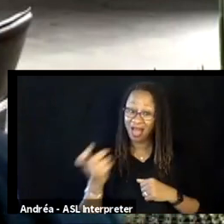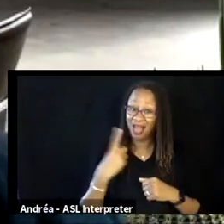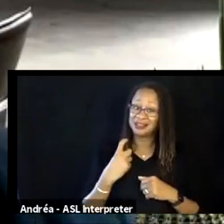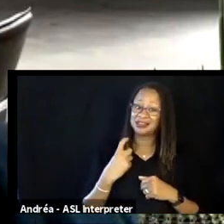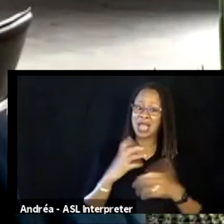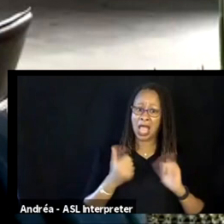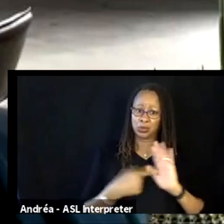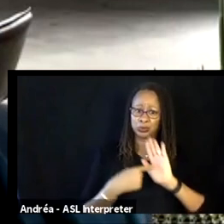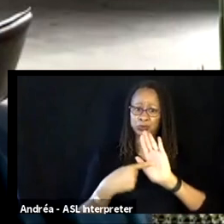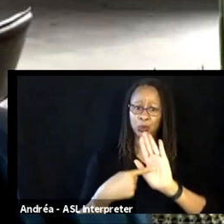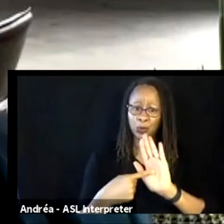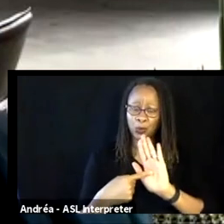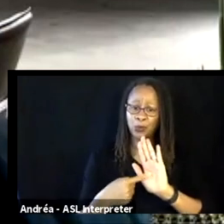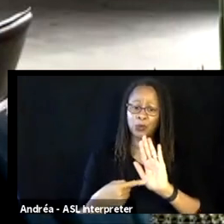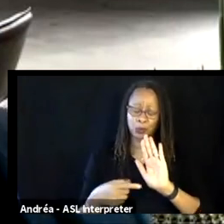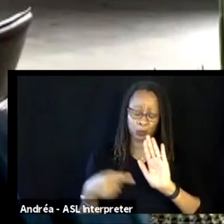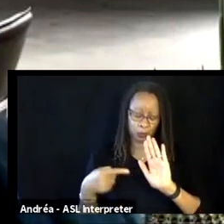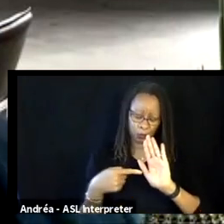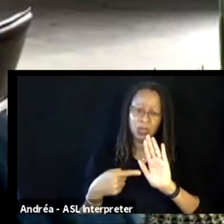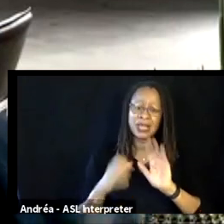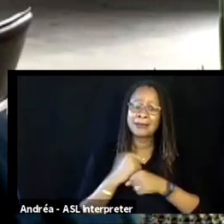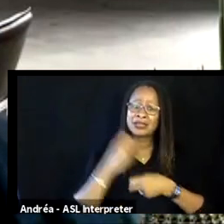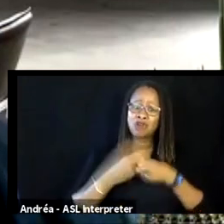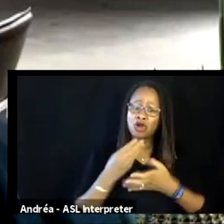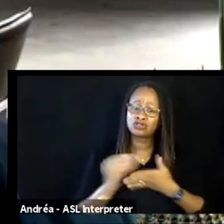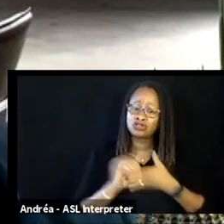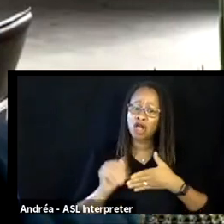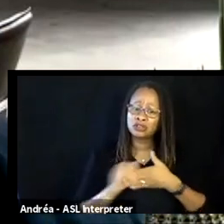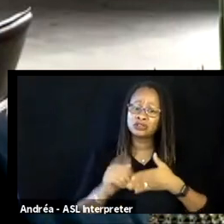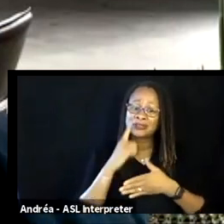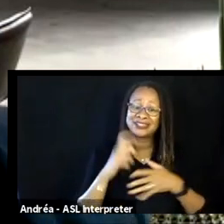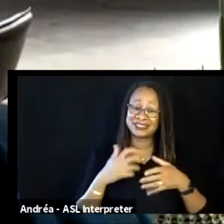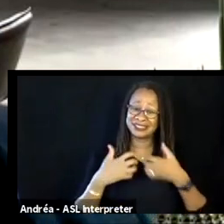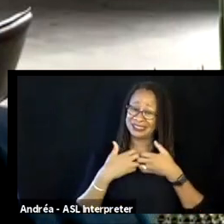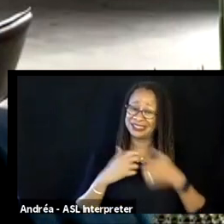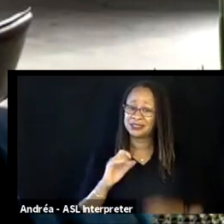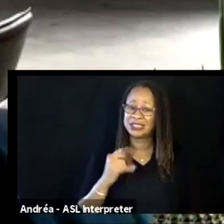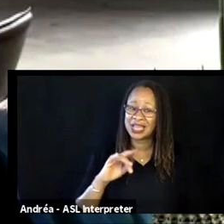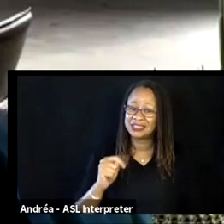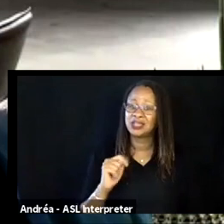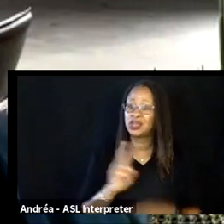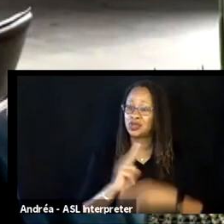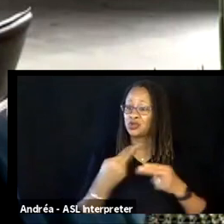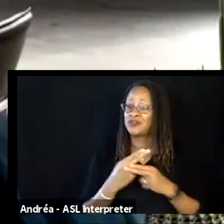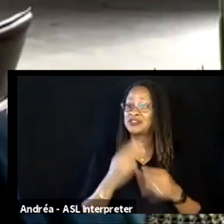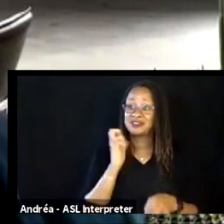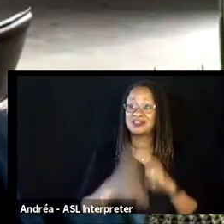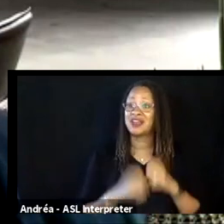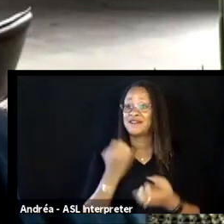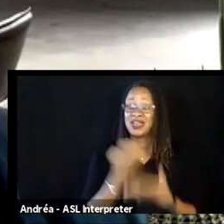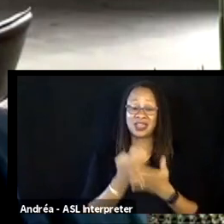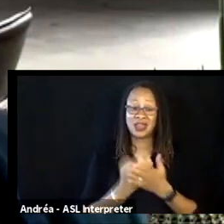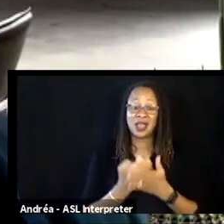show that it makes hard dollars, you know, because it's a tight universe. We're in a tough economic position. And we'd argue